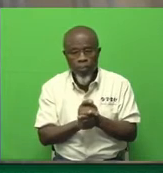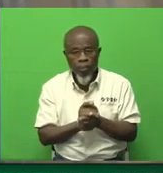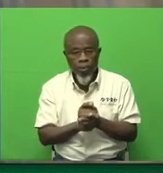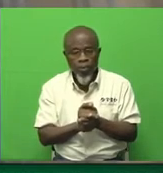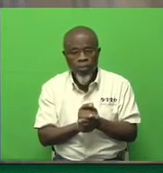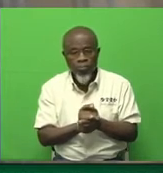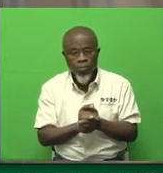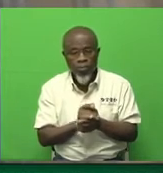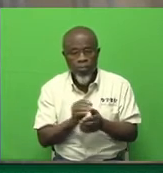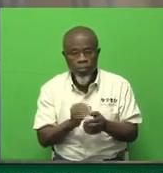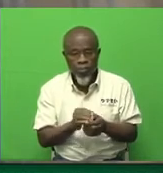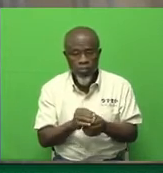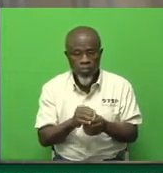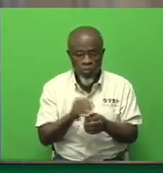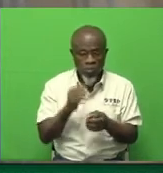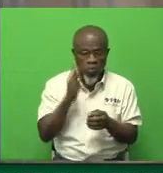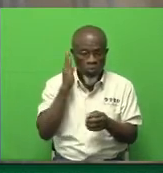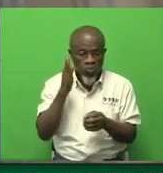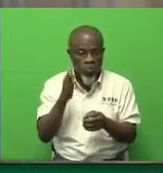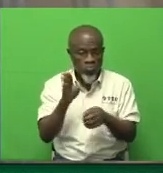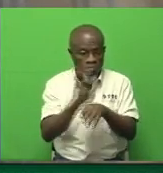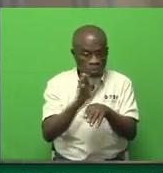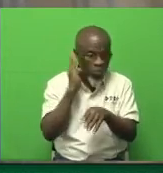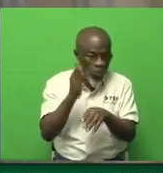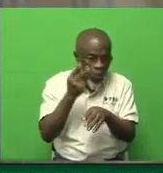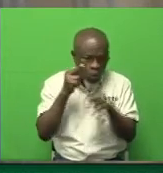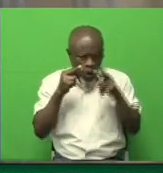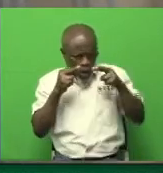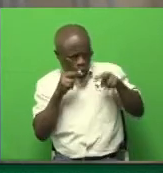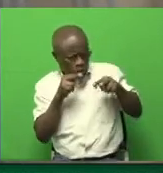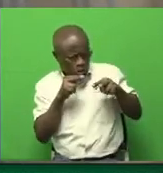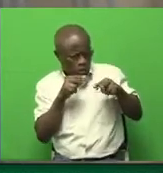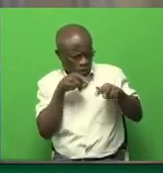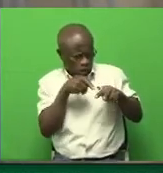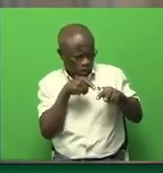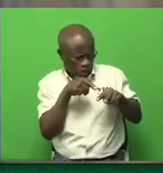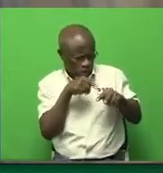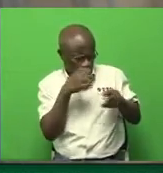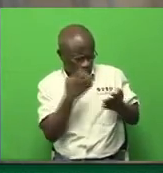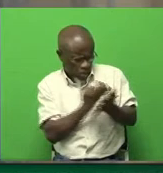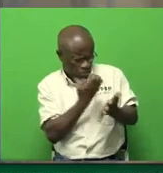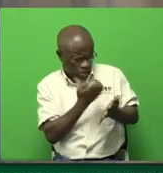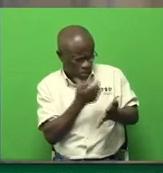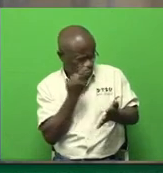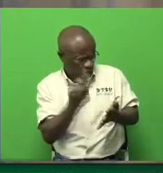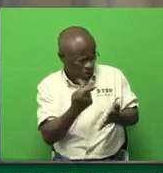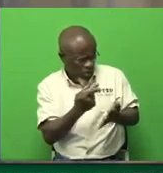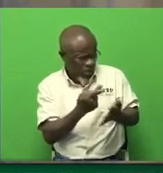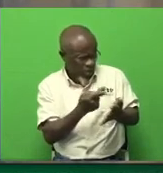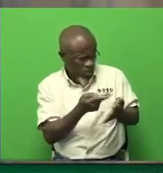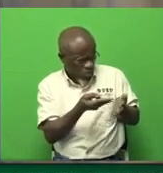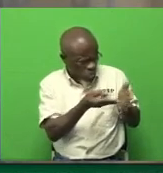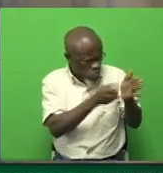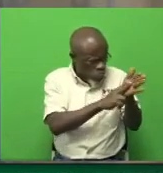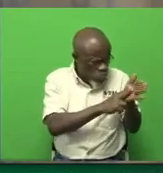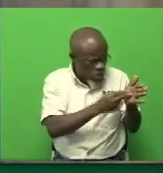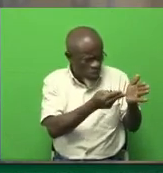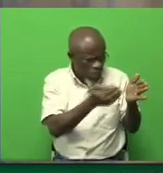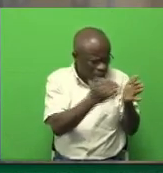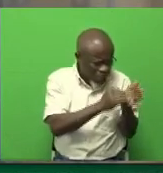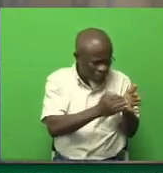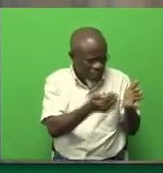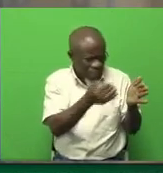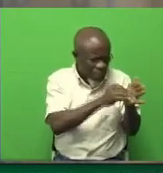concern at an energy-based economy which continues to record declines in the face of